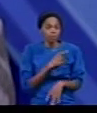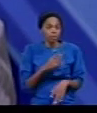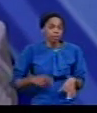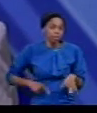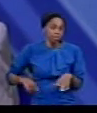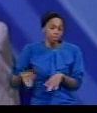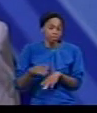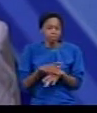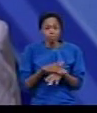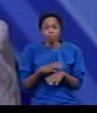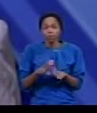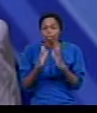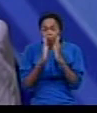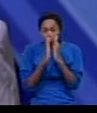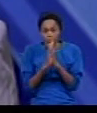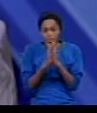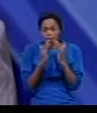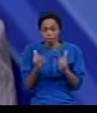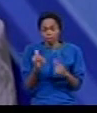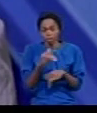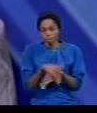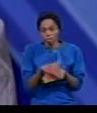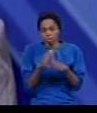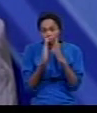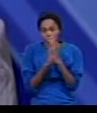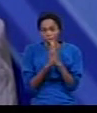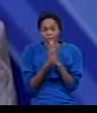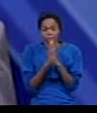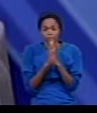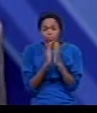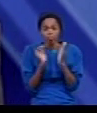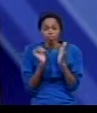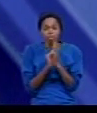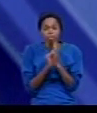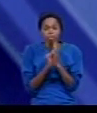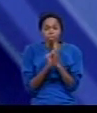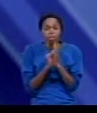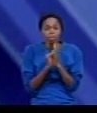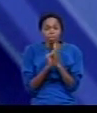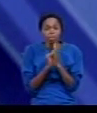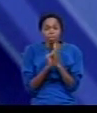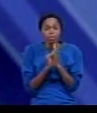Pray to the Lord tonight that your life reflects